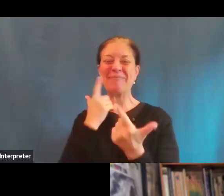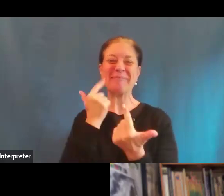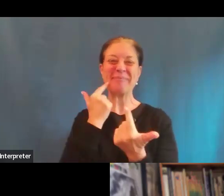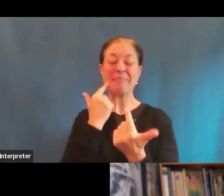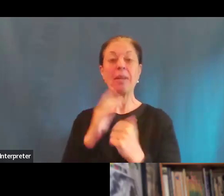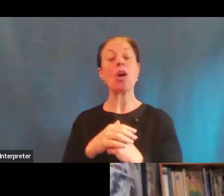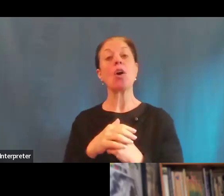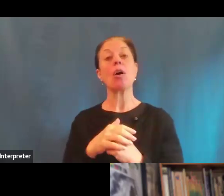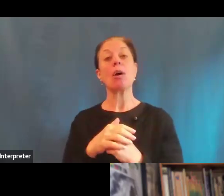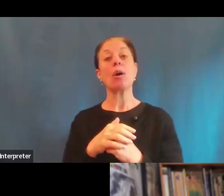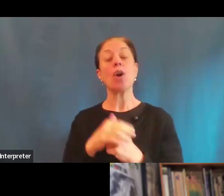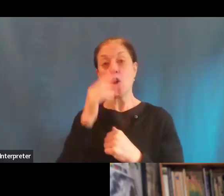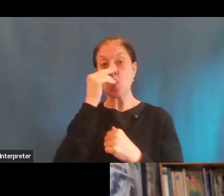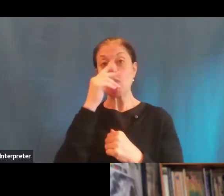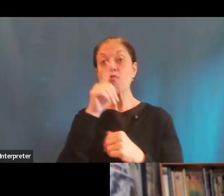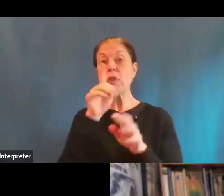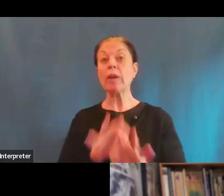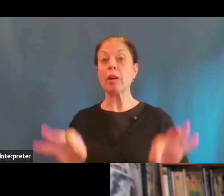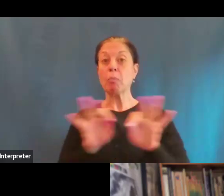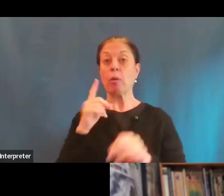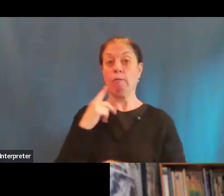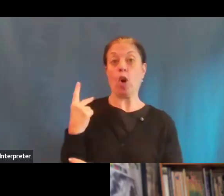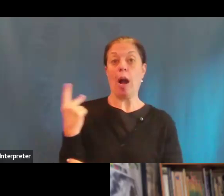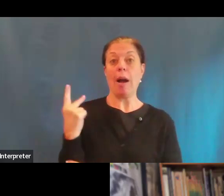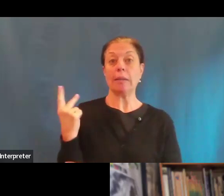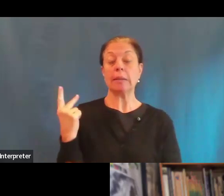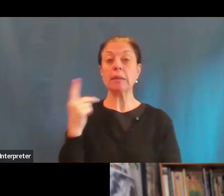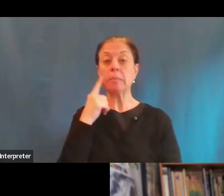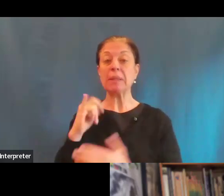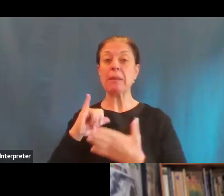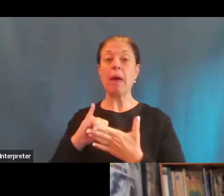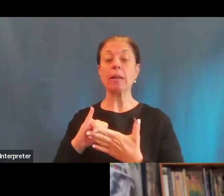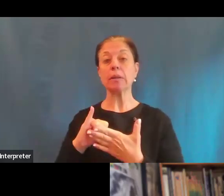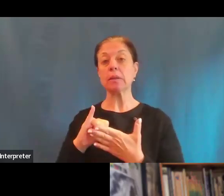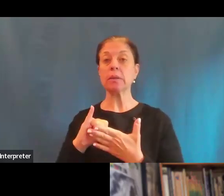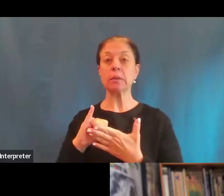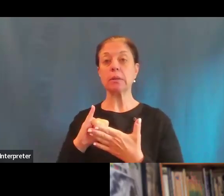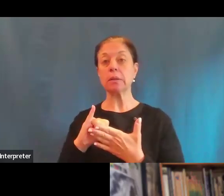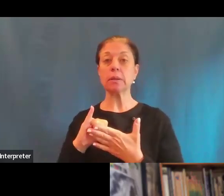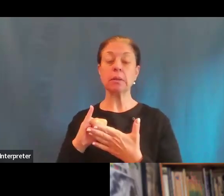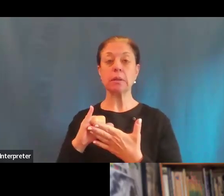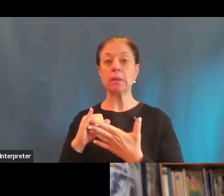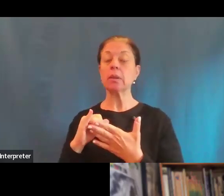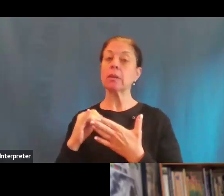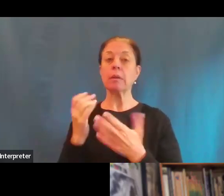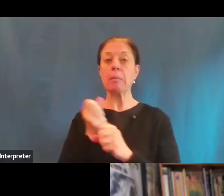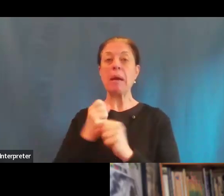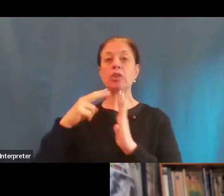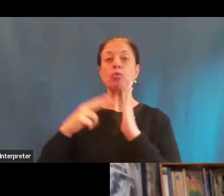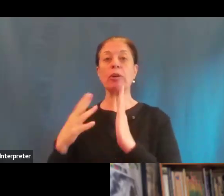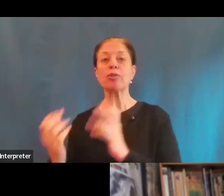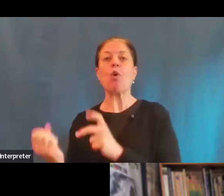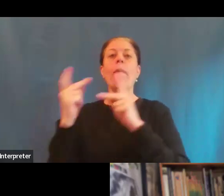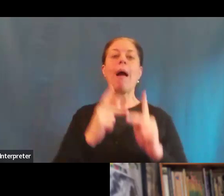so the humor is really, really important to us to say that because I Yeah. think that's what makes readers come back to it too. The Because books. yeah,